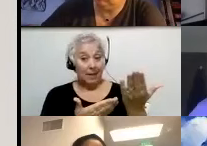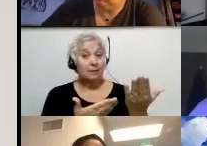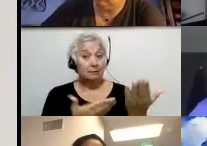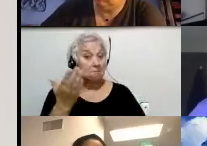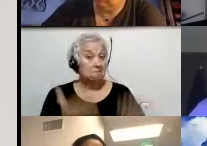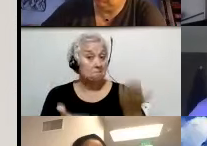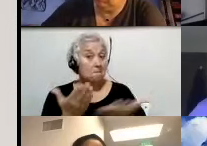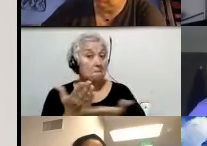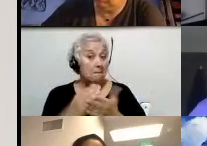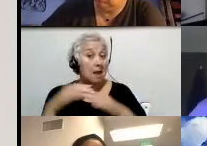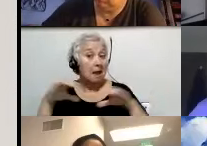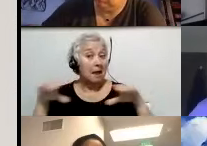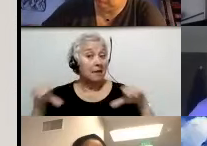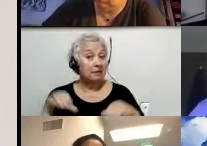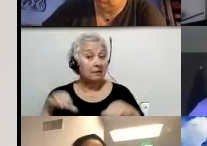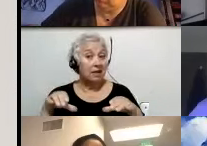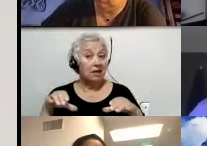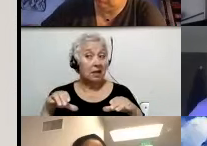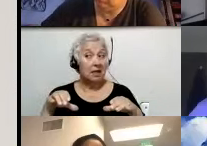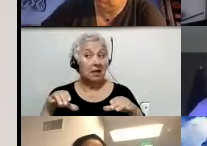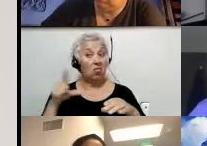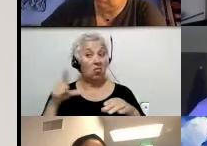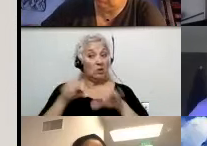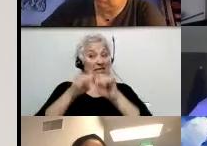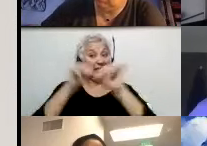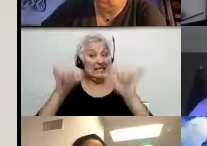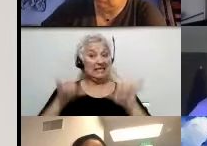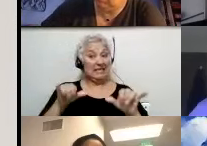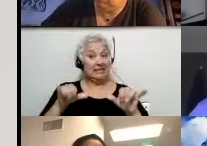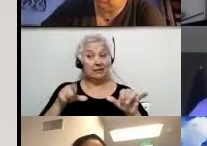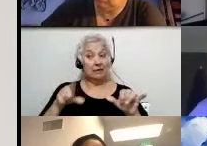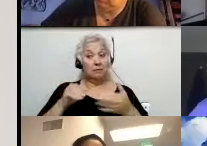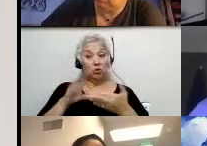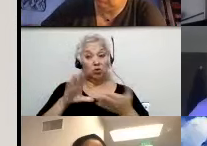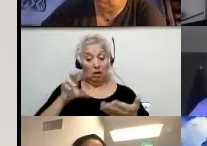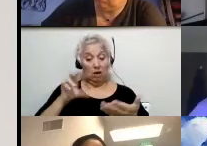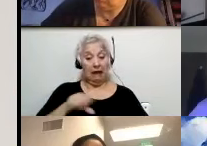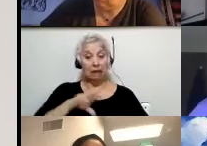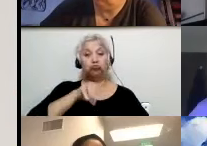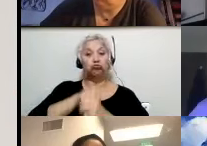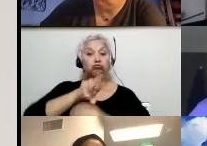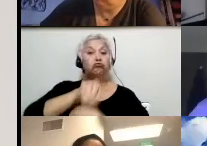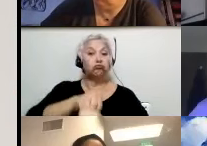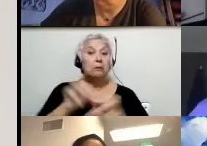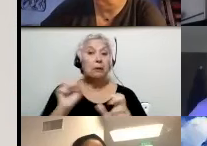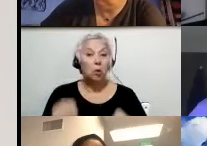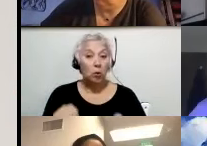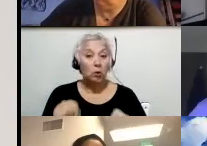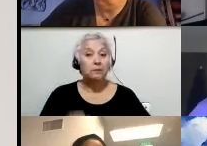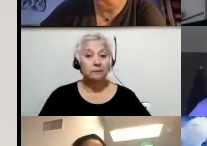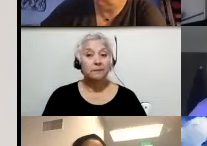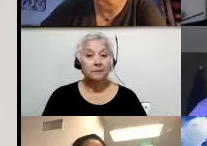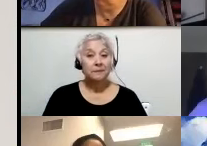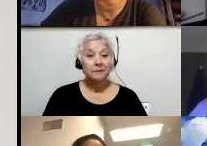some activities inside those systems that your students could still participate in.